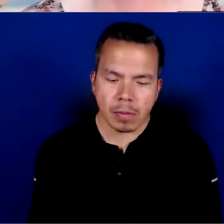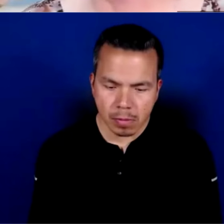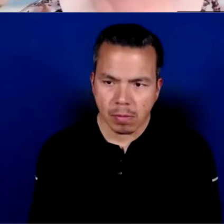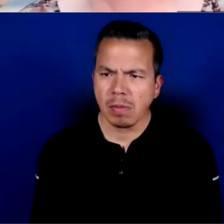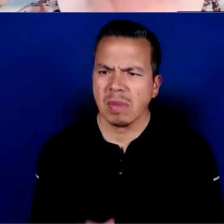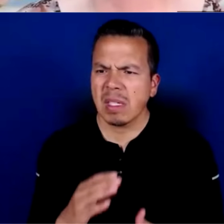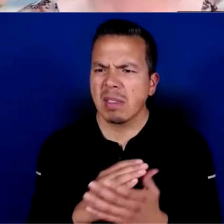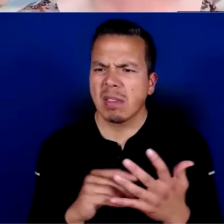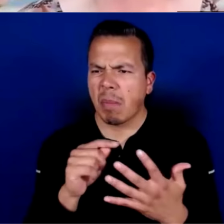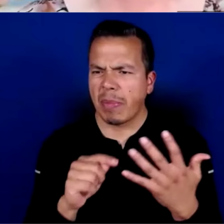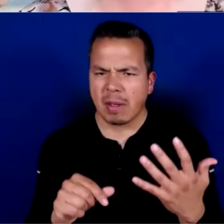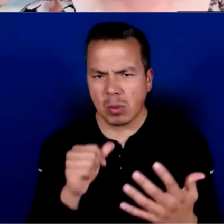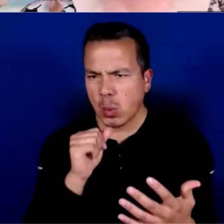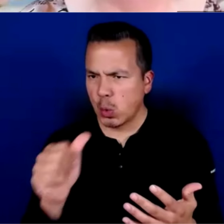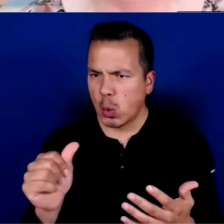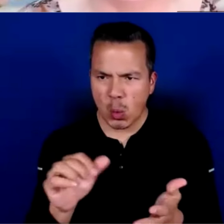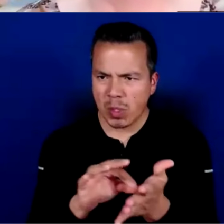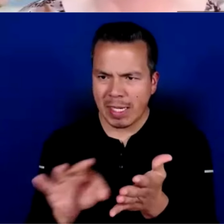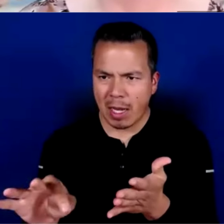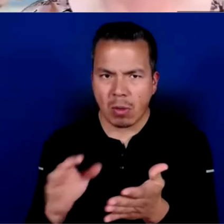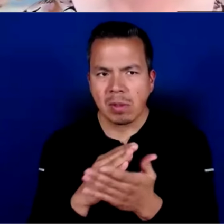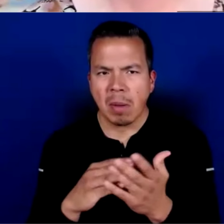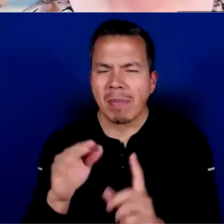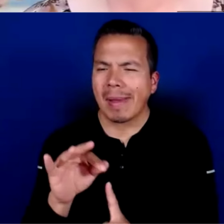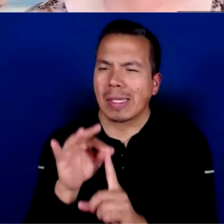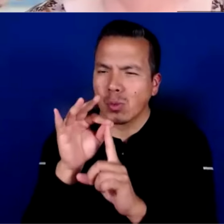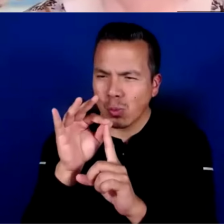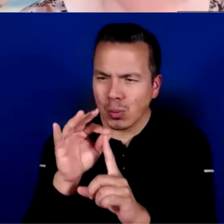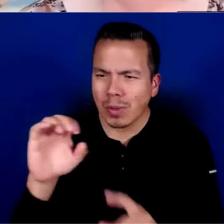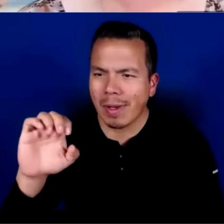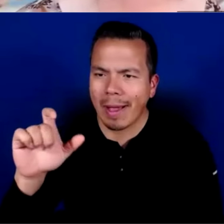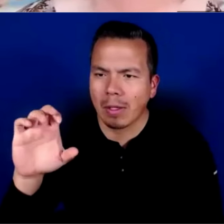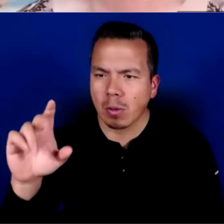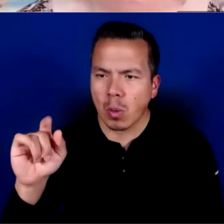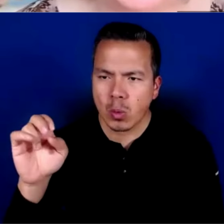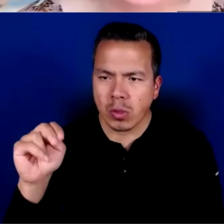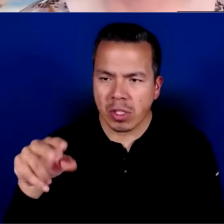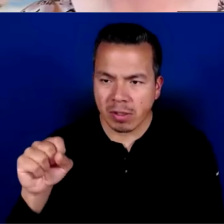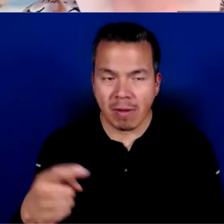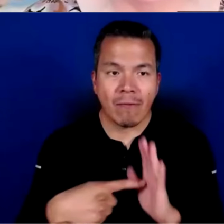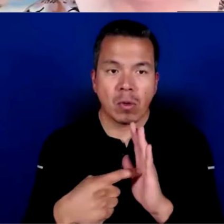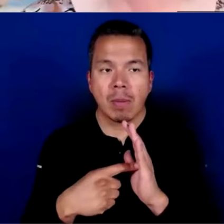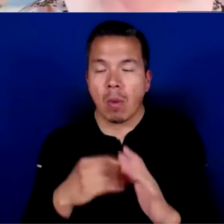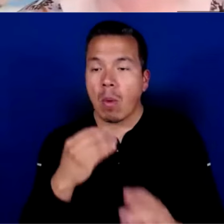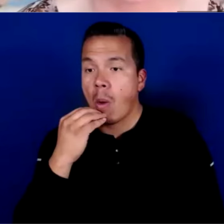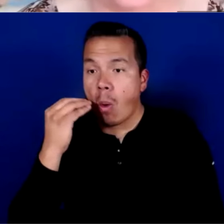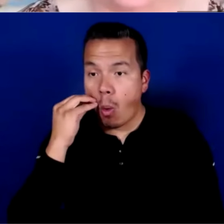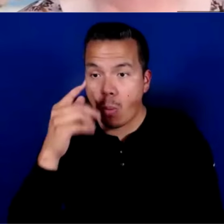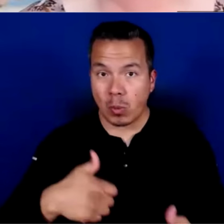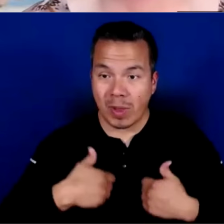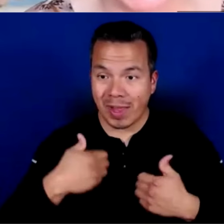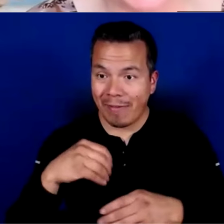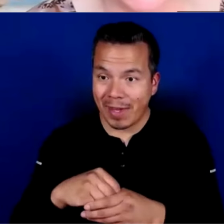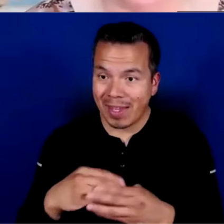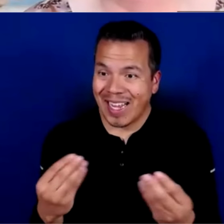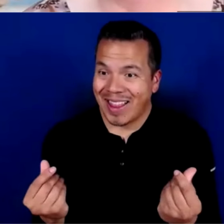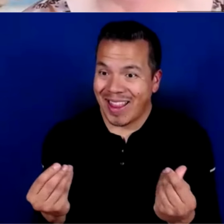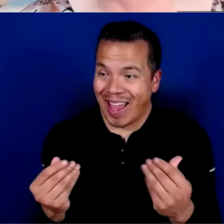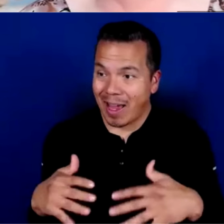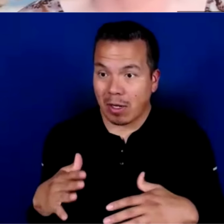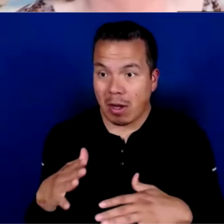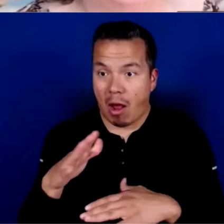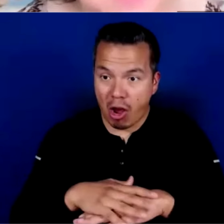So let me talk about some of these exclusions. So the home that you live in and the land that it's on does not